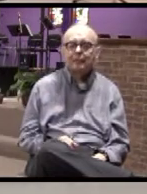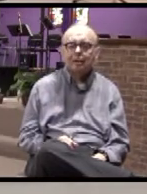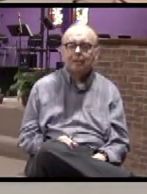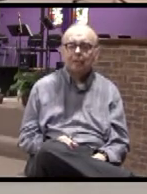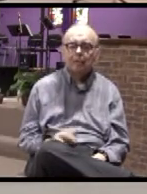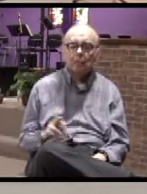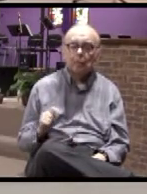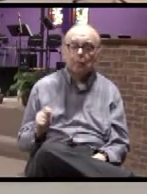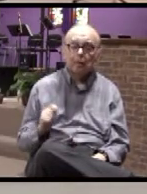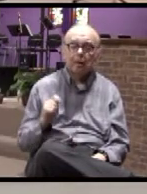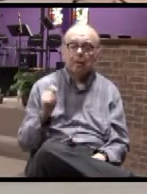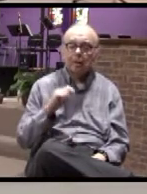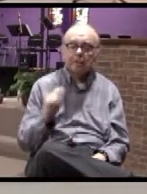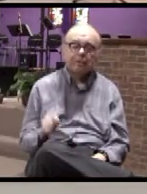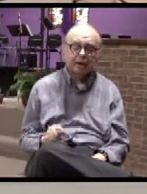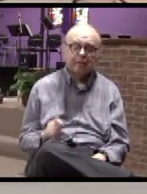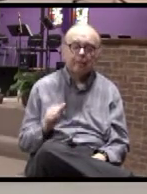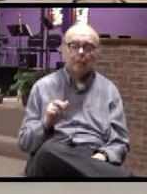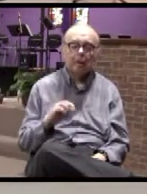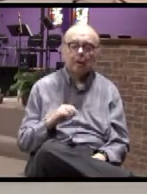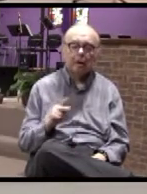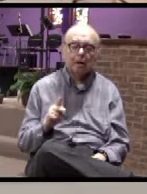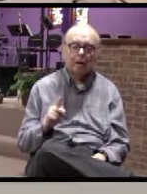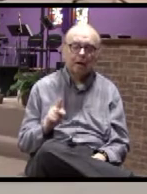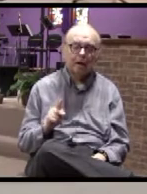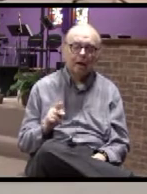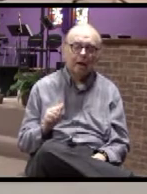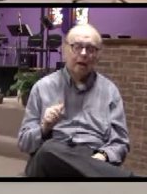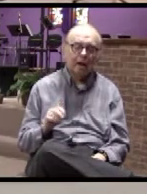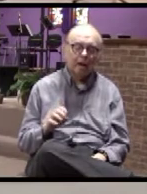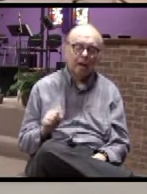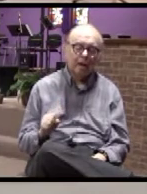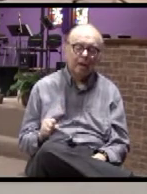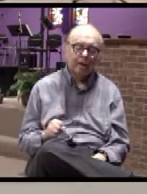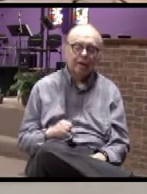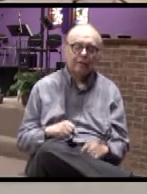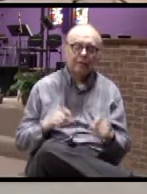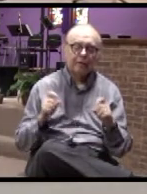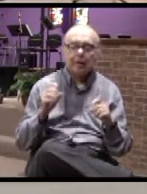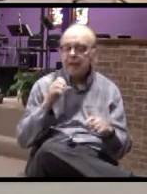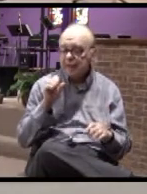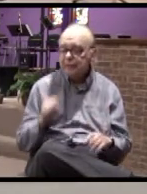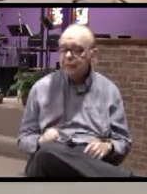Or Texas, Arkansas. It's a southern expression.